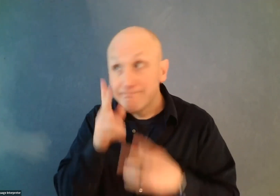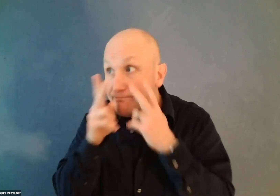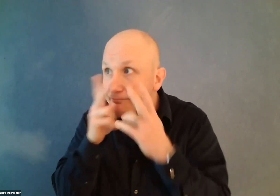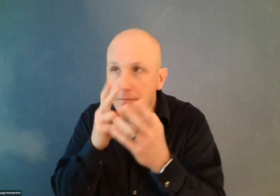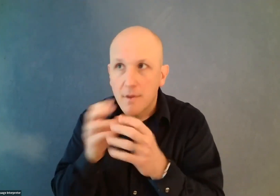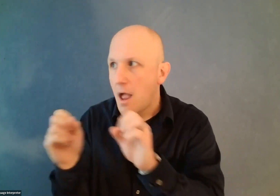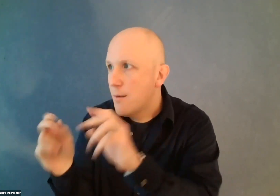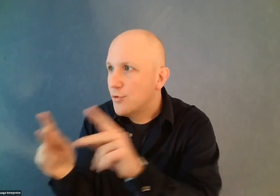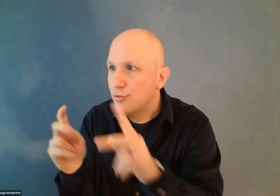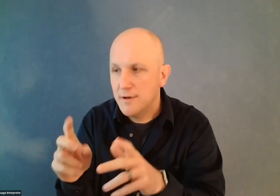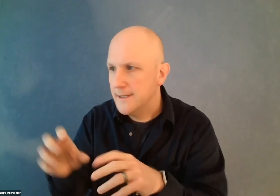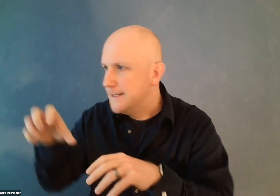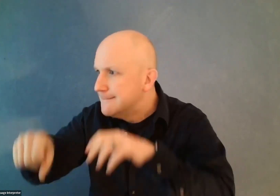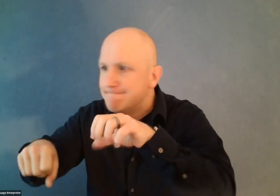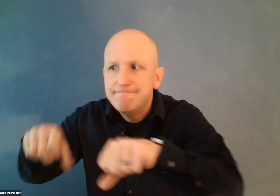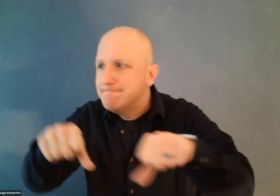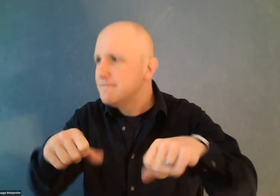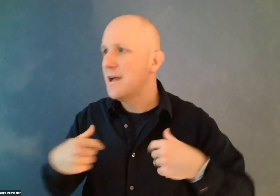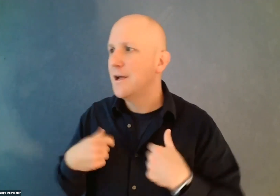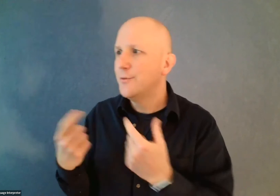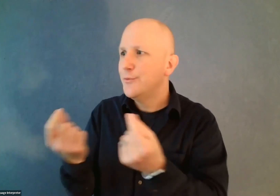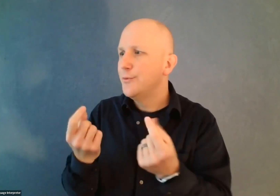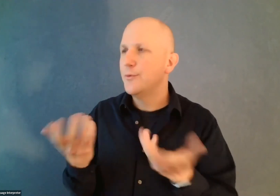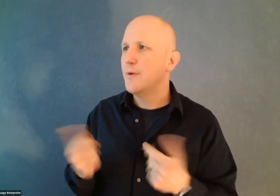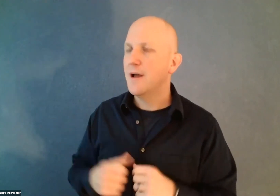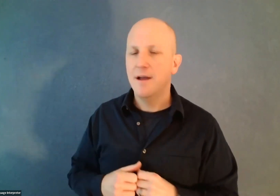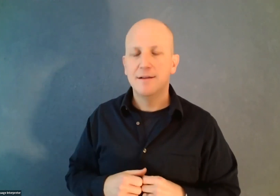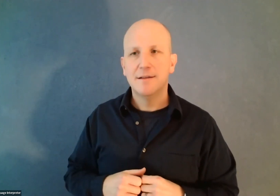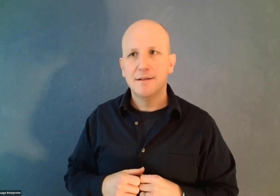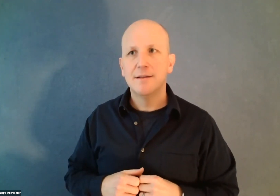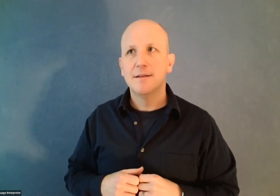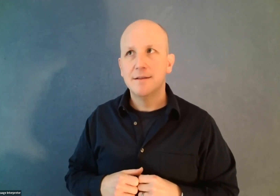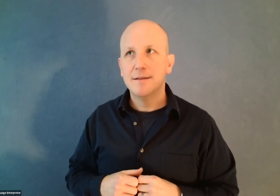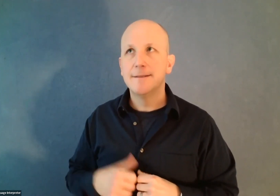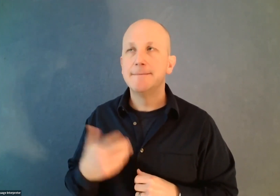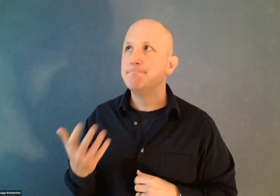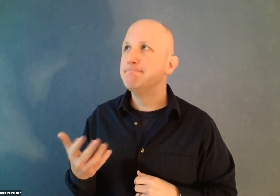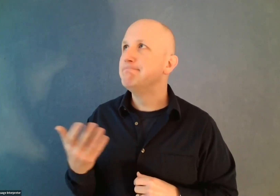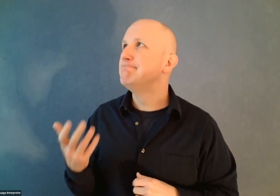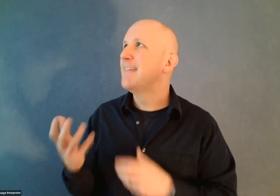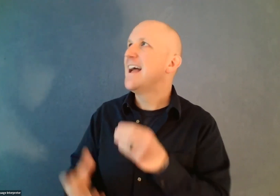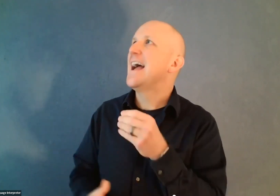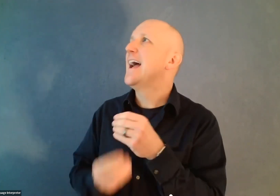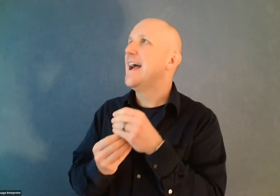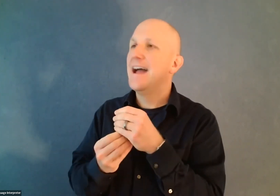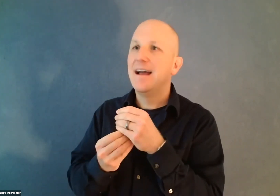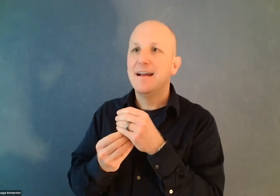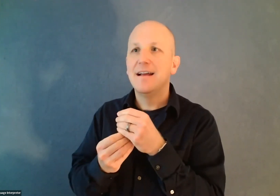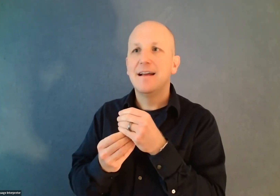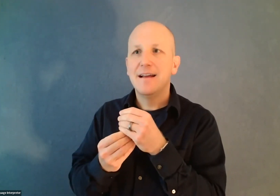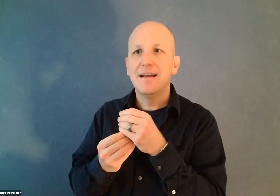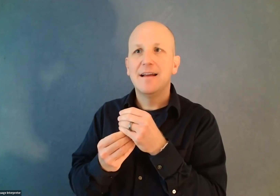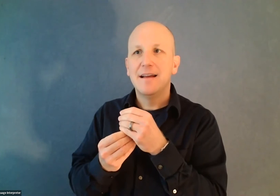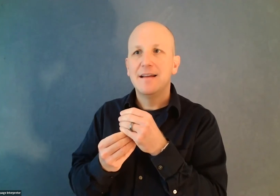are available and how I can do my part to add to